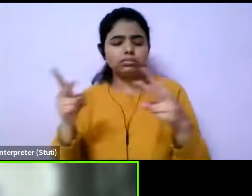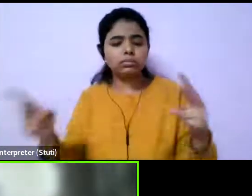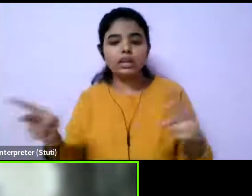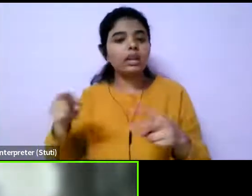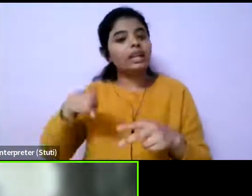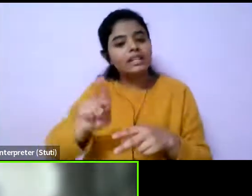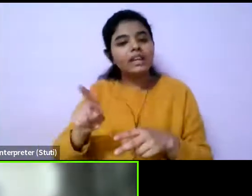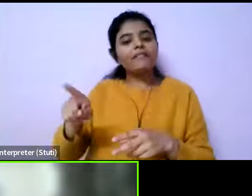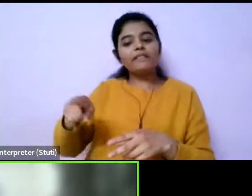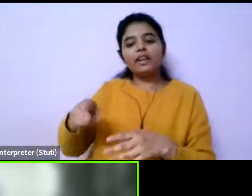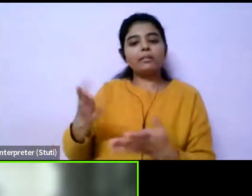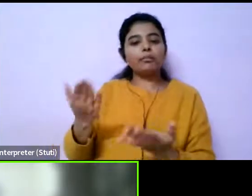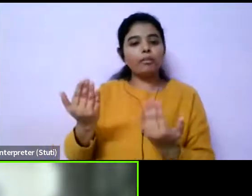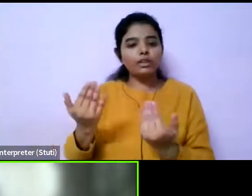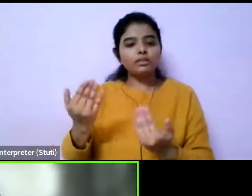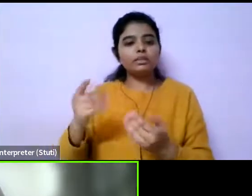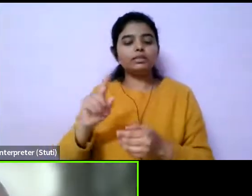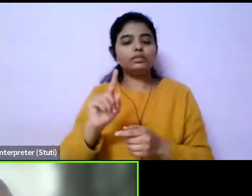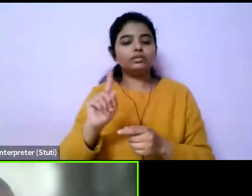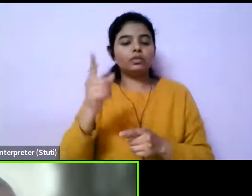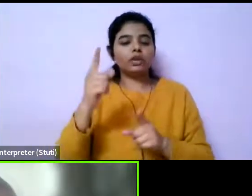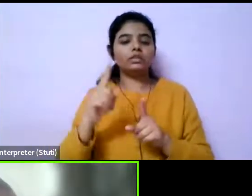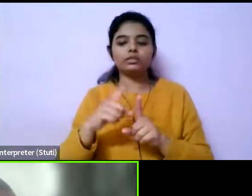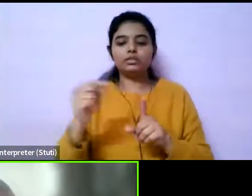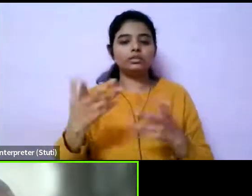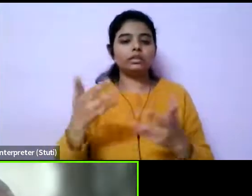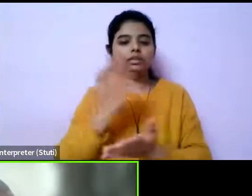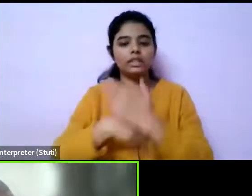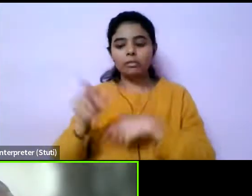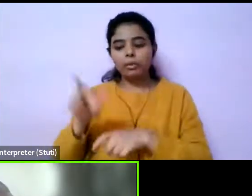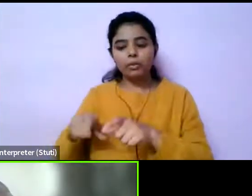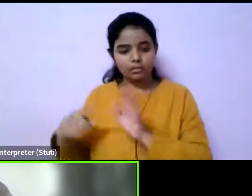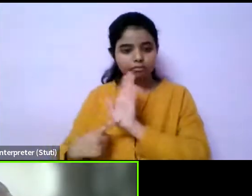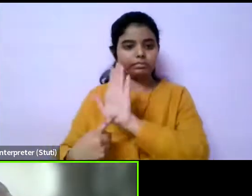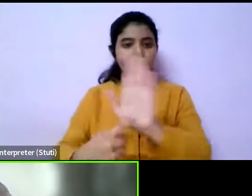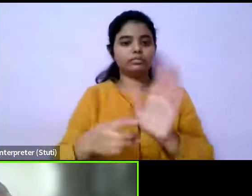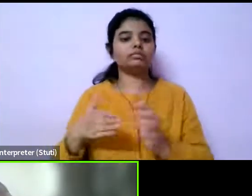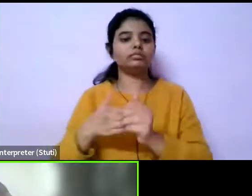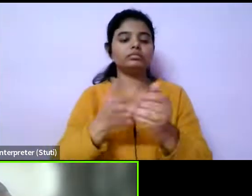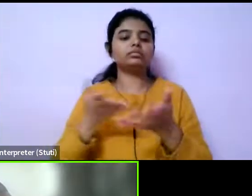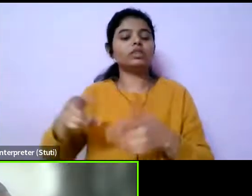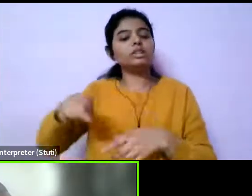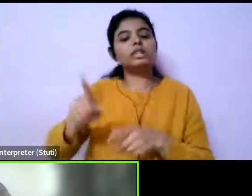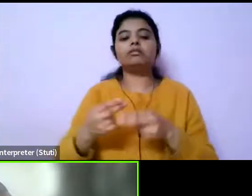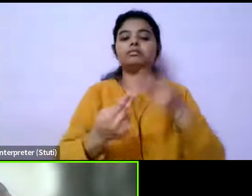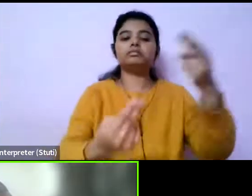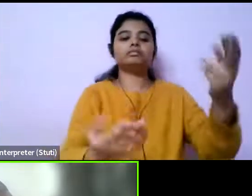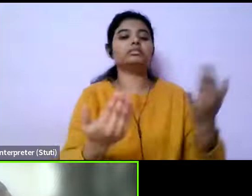itself on its own terms, and that creates its particular path. And